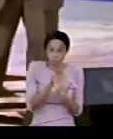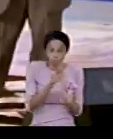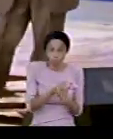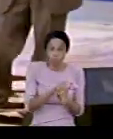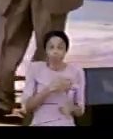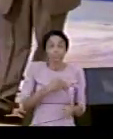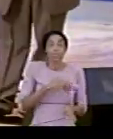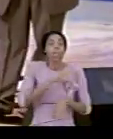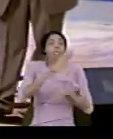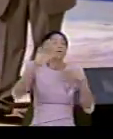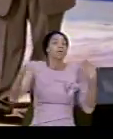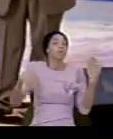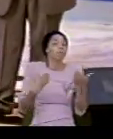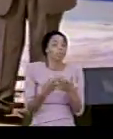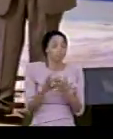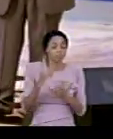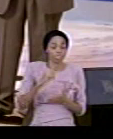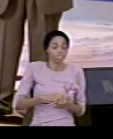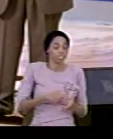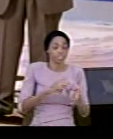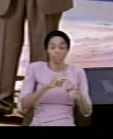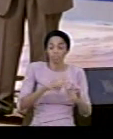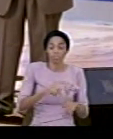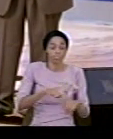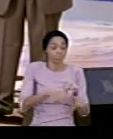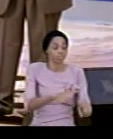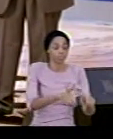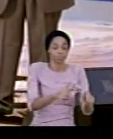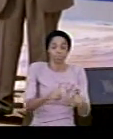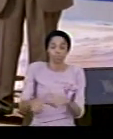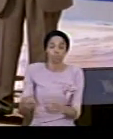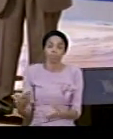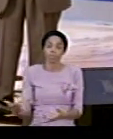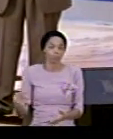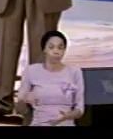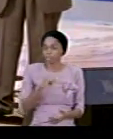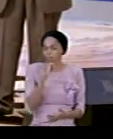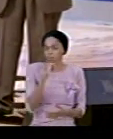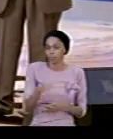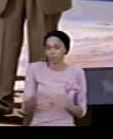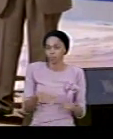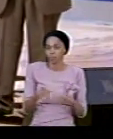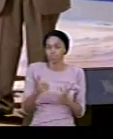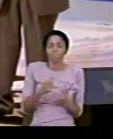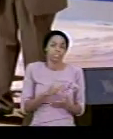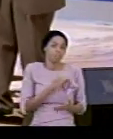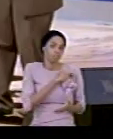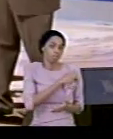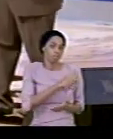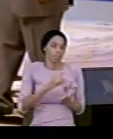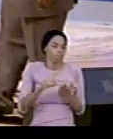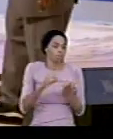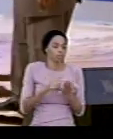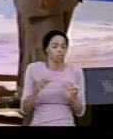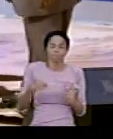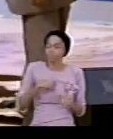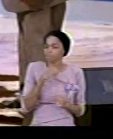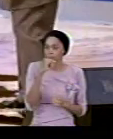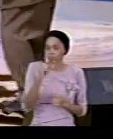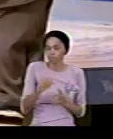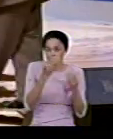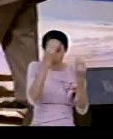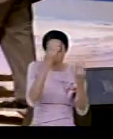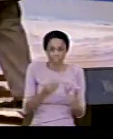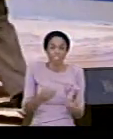those ceremonial things we could not do, the moral law we could not obey, he